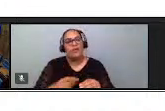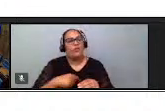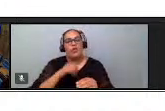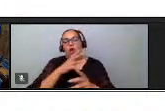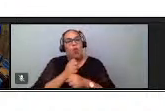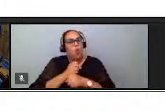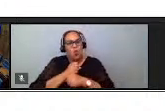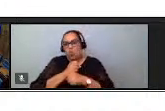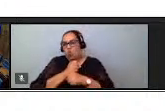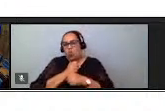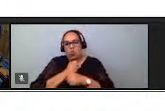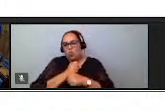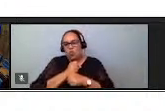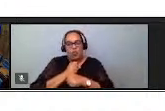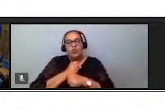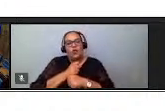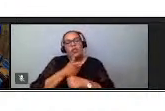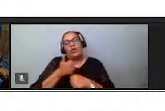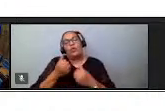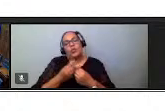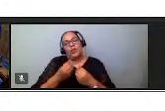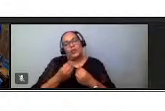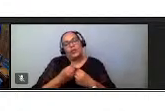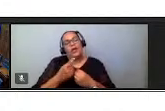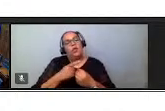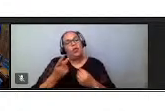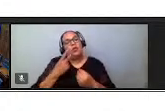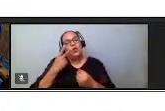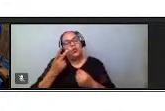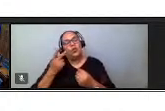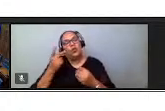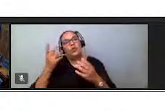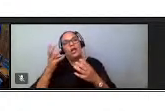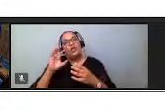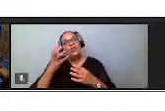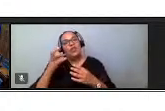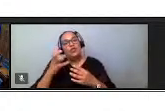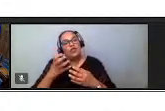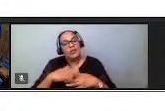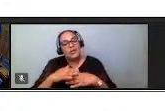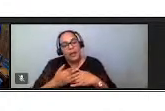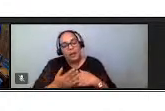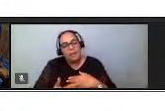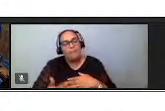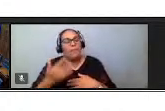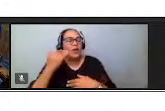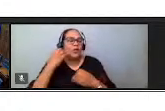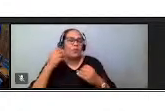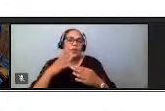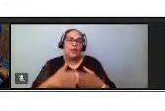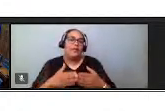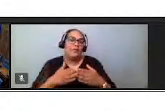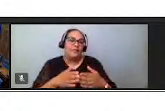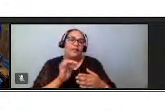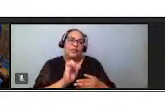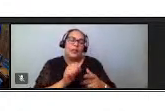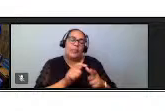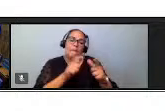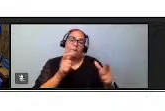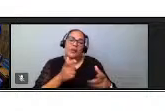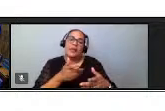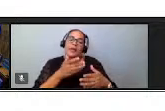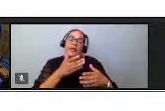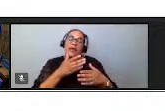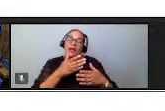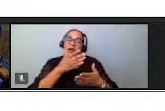holding back so this is the good thing and I think also looking at the coming Citrus season I know a lot of vessels one of the big carriers